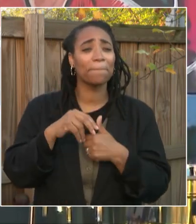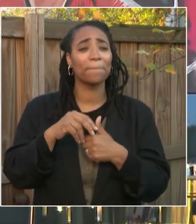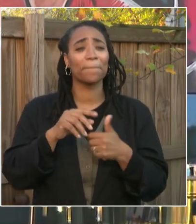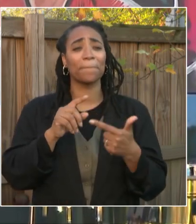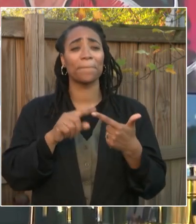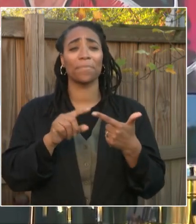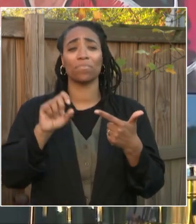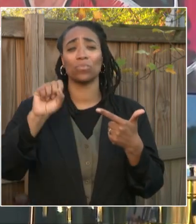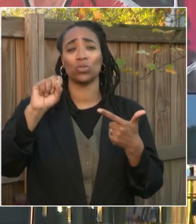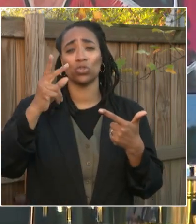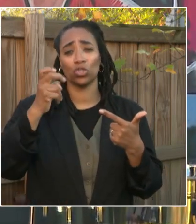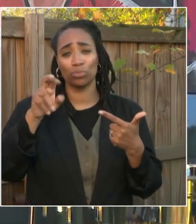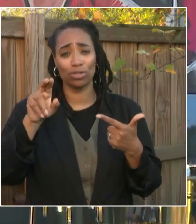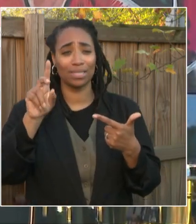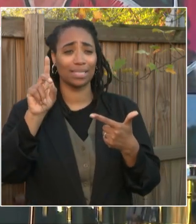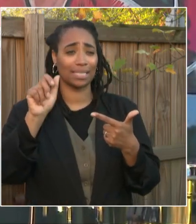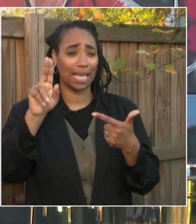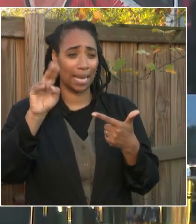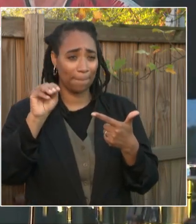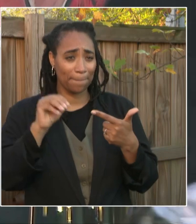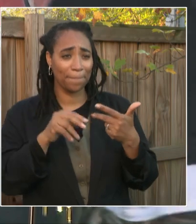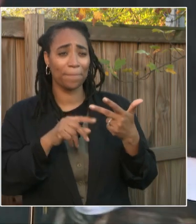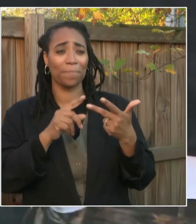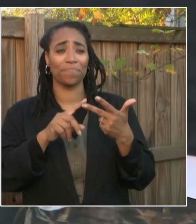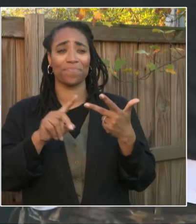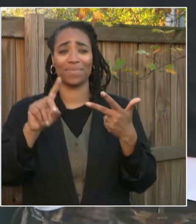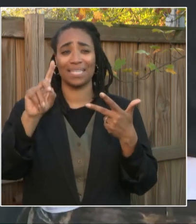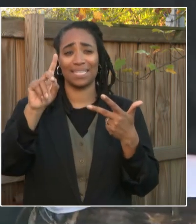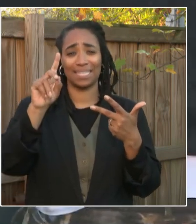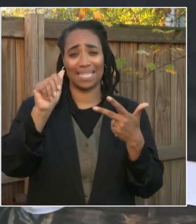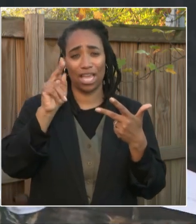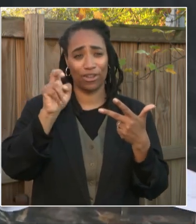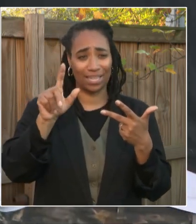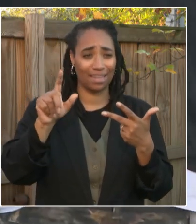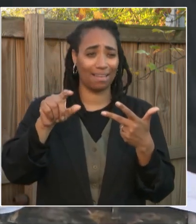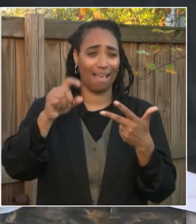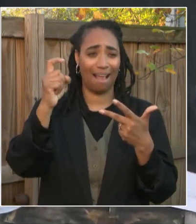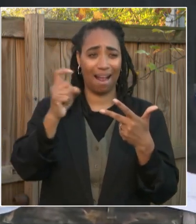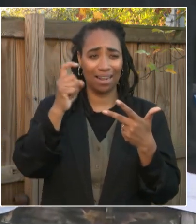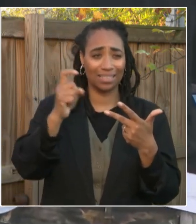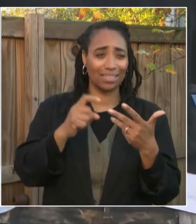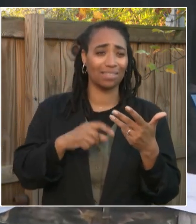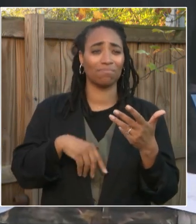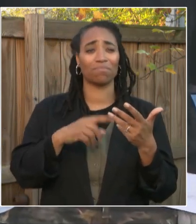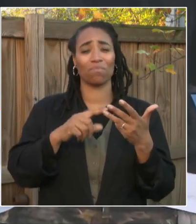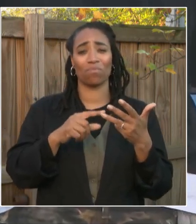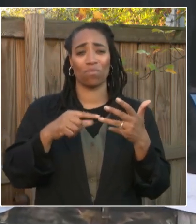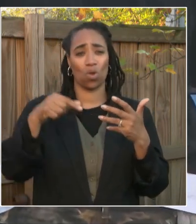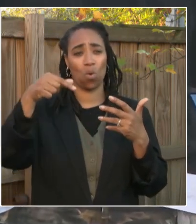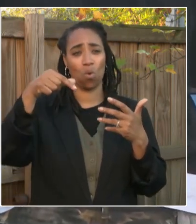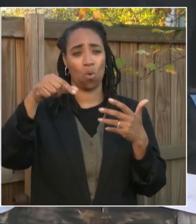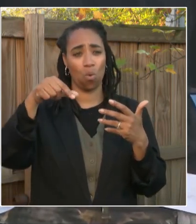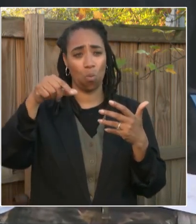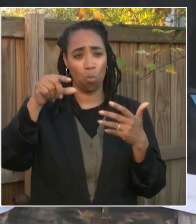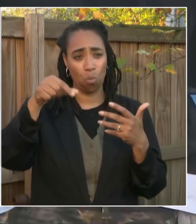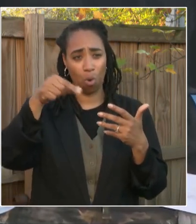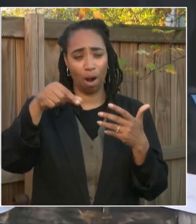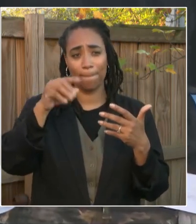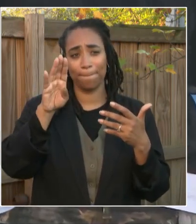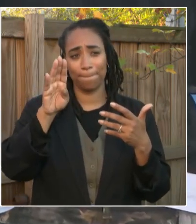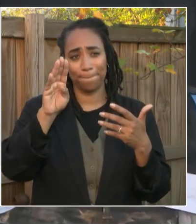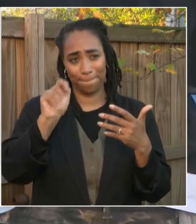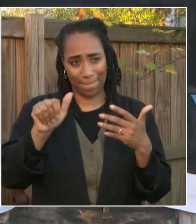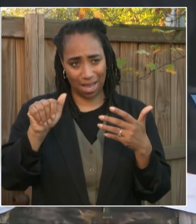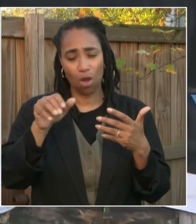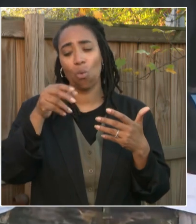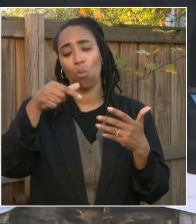Darren X, Marcus Cradle, Kwame, Bobby Marshall, the Library of Congress, Sojin